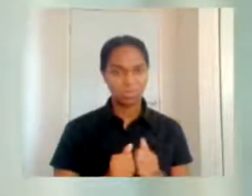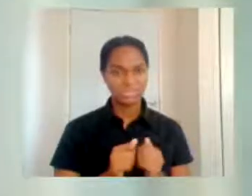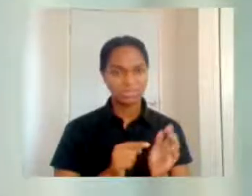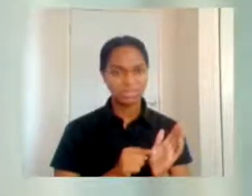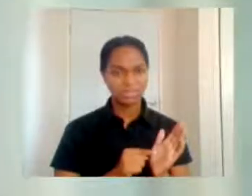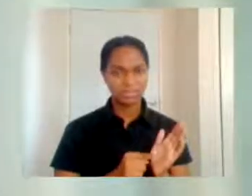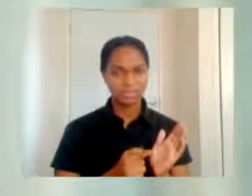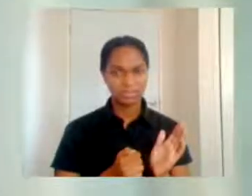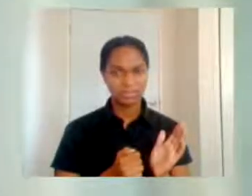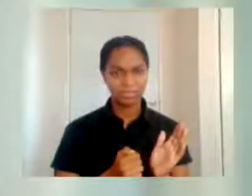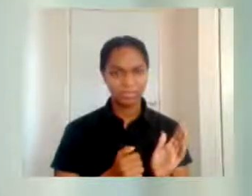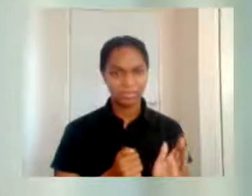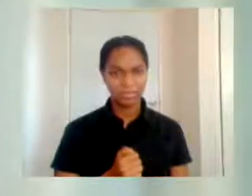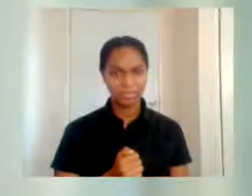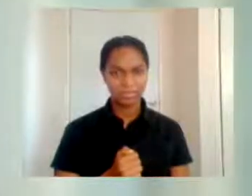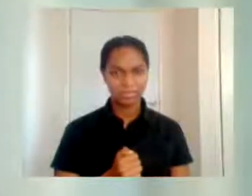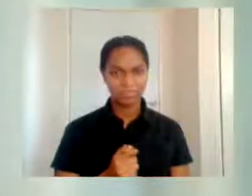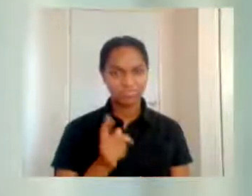the laser?